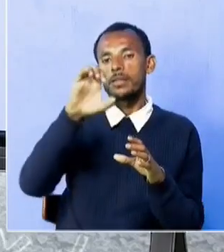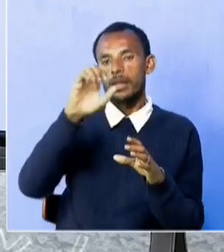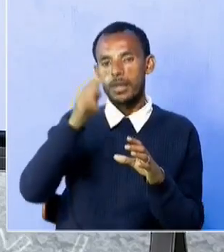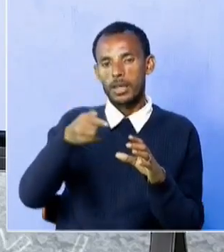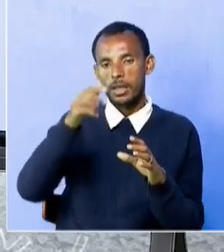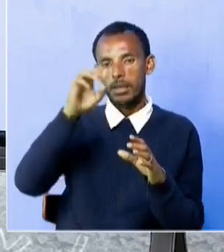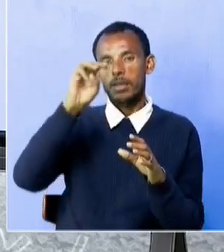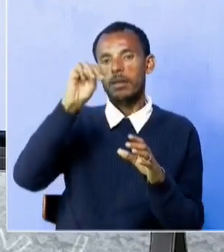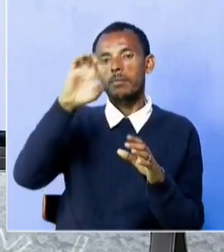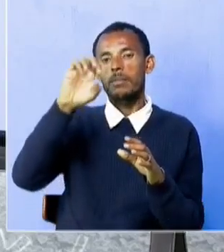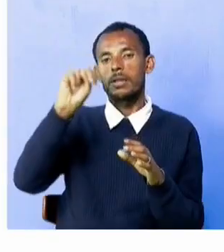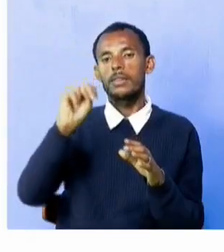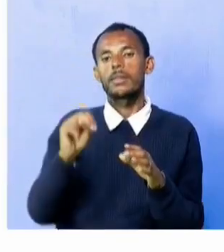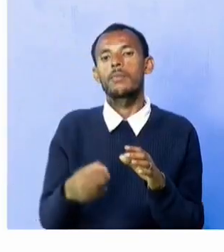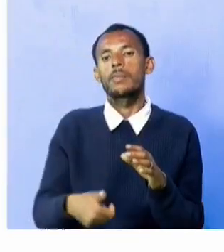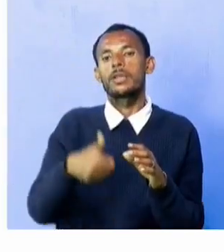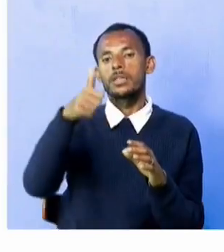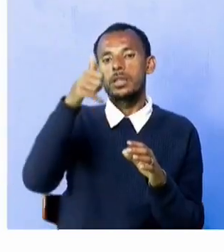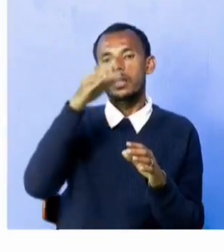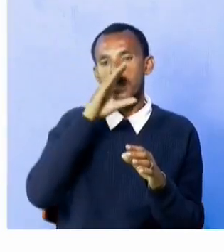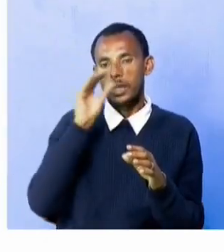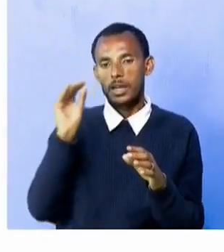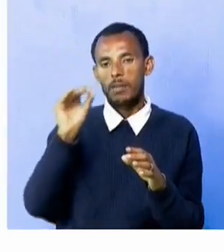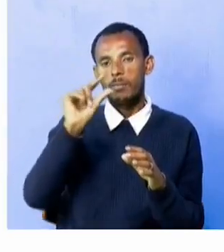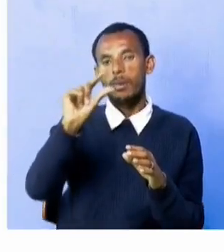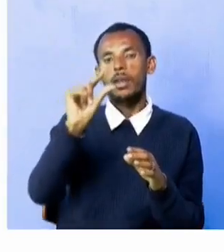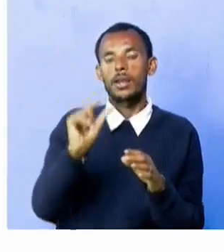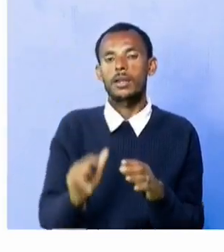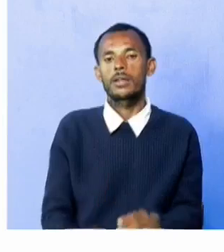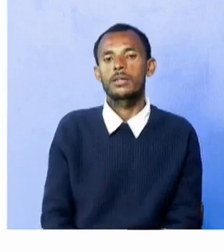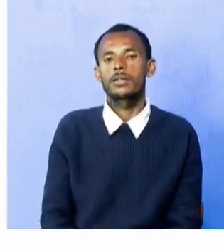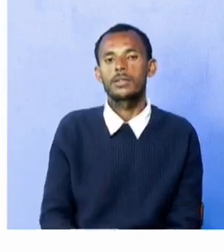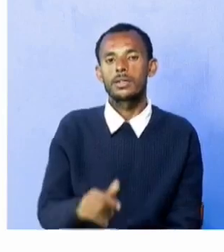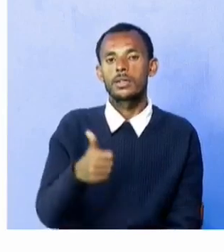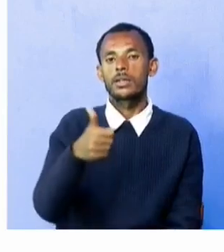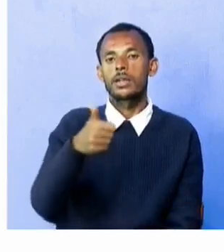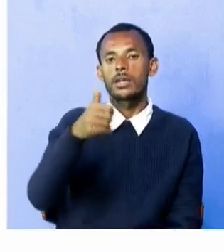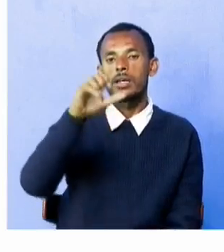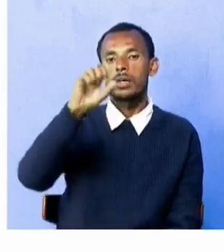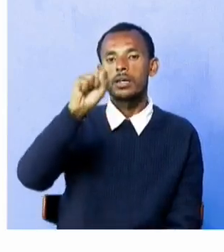minor. Okay, a segment is